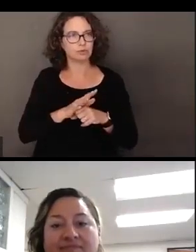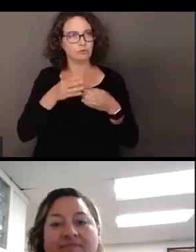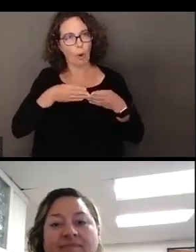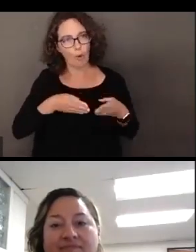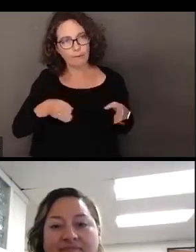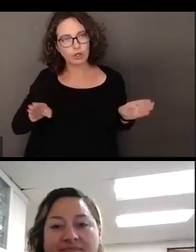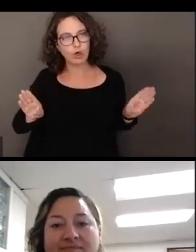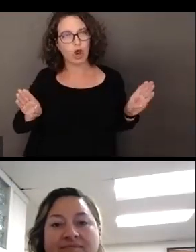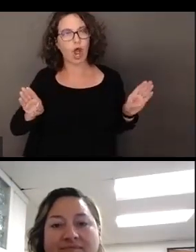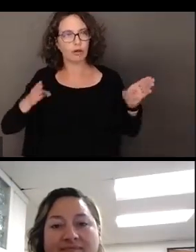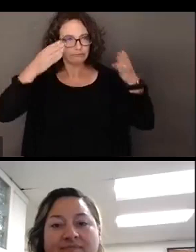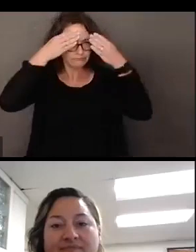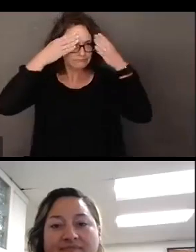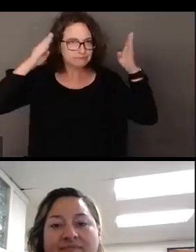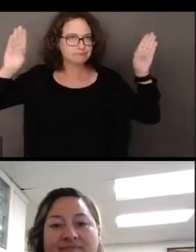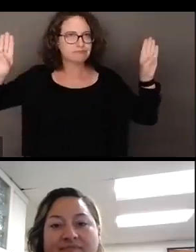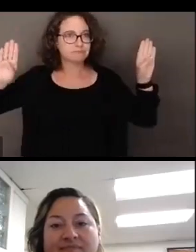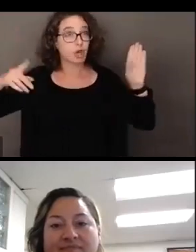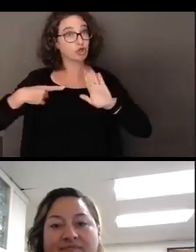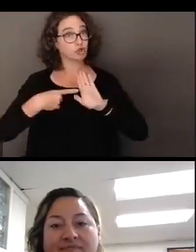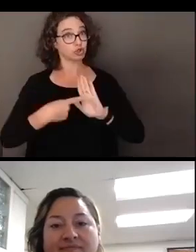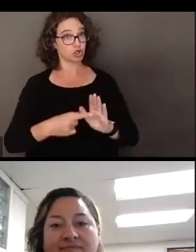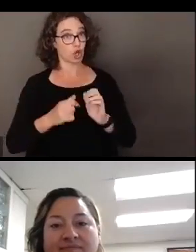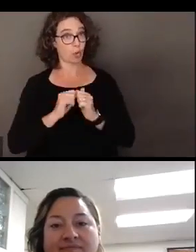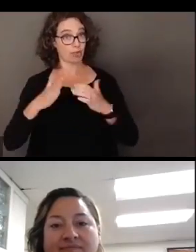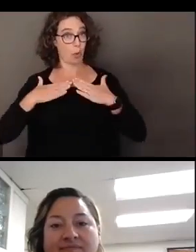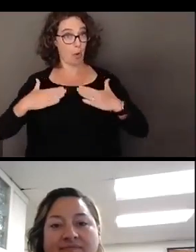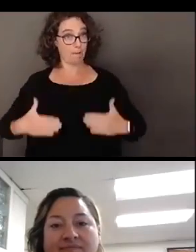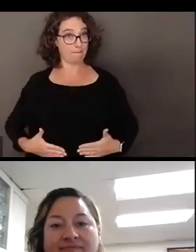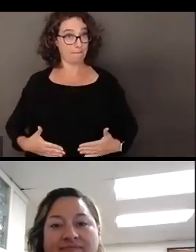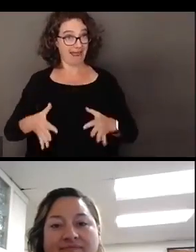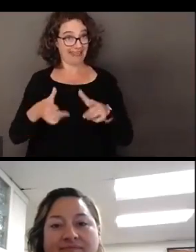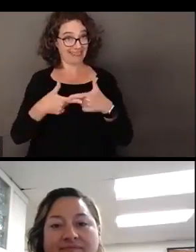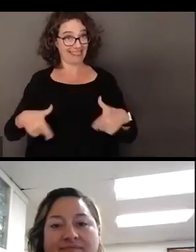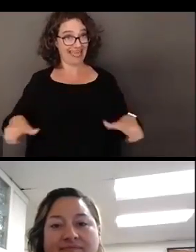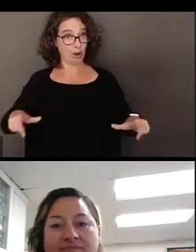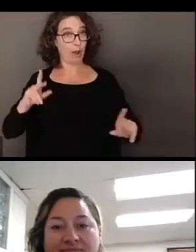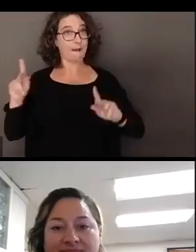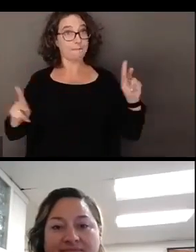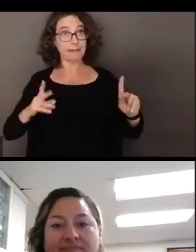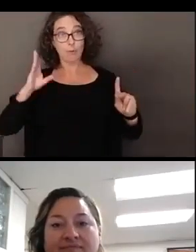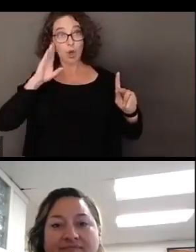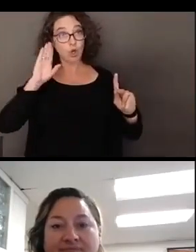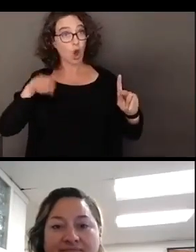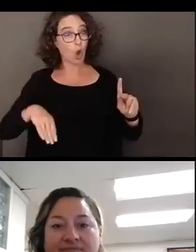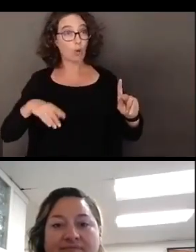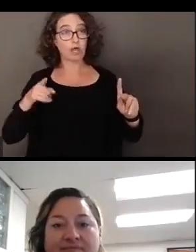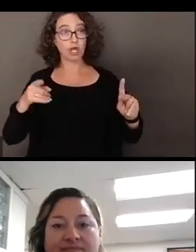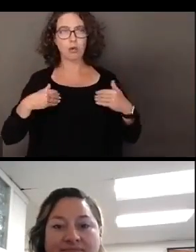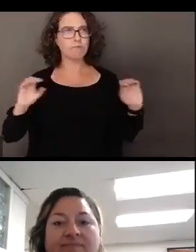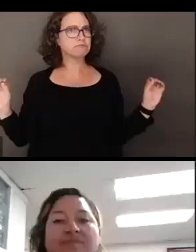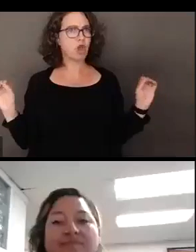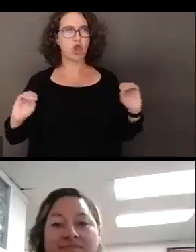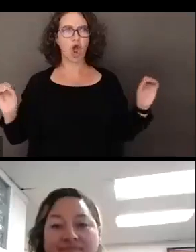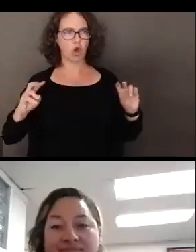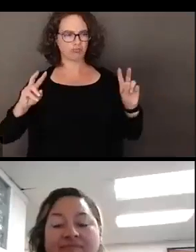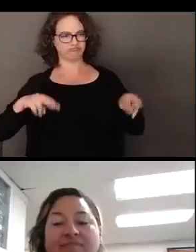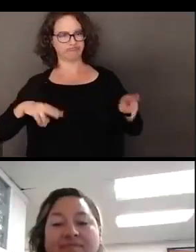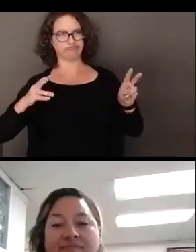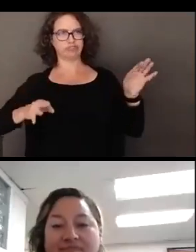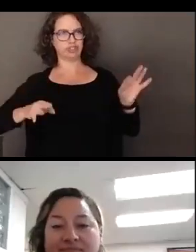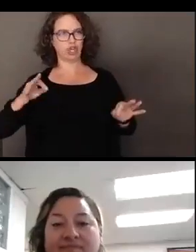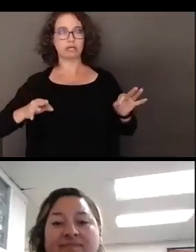heart, and show that with your body language so people know that you are coming from absolutely no judgment,